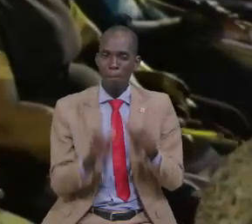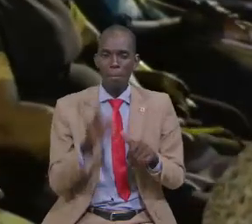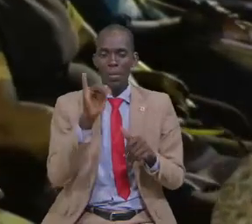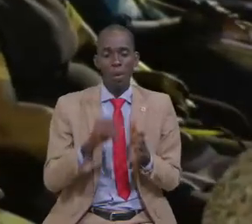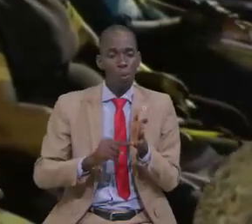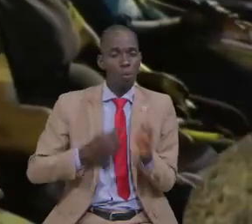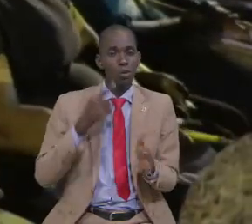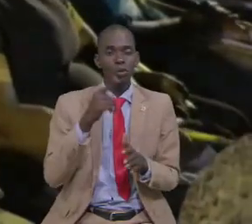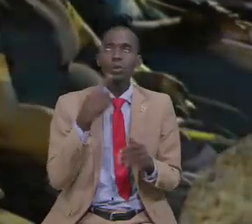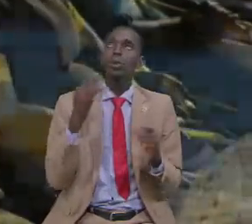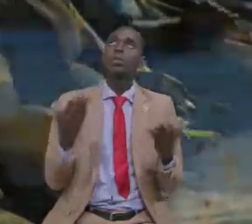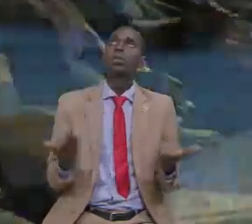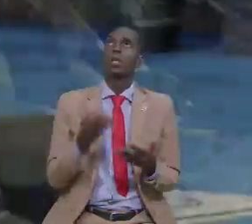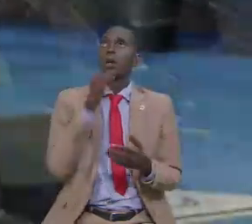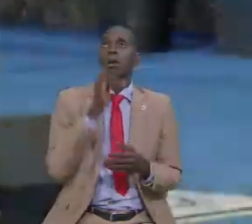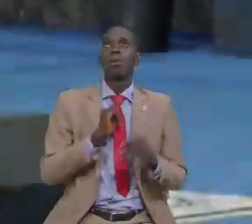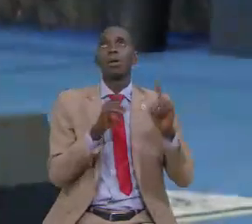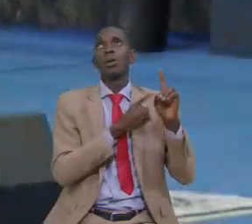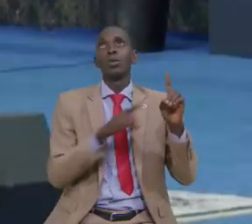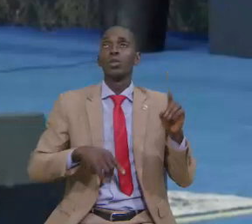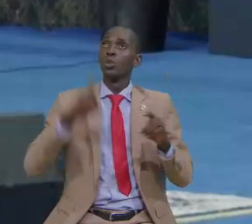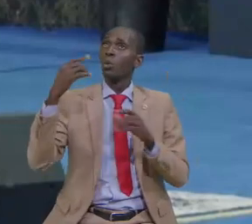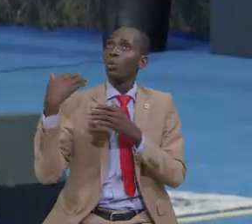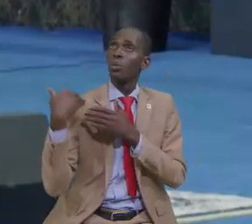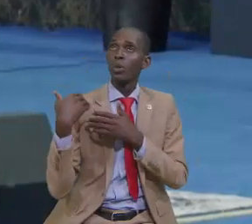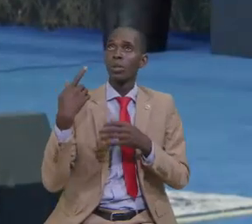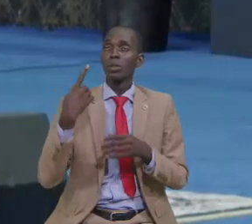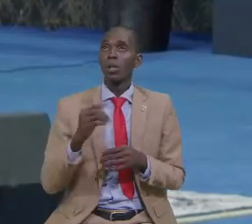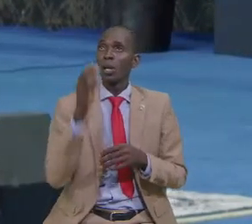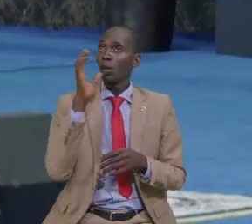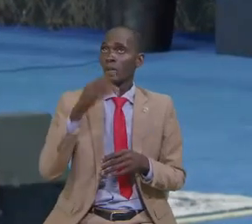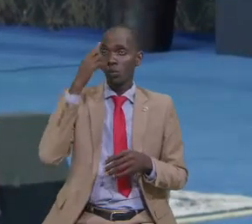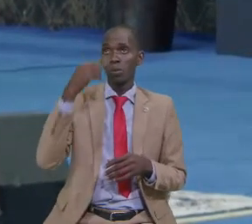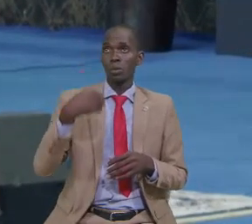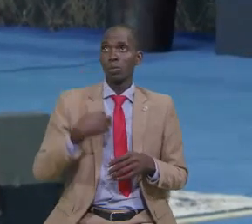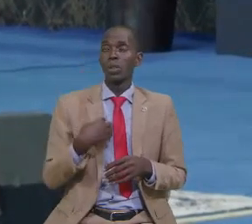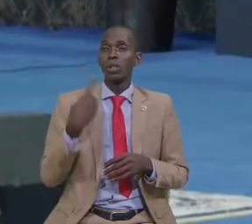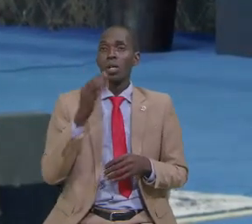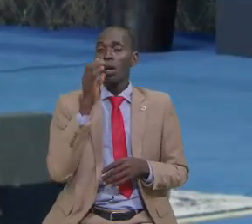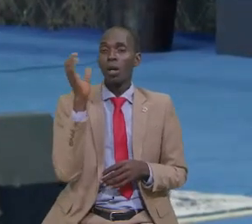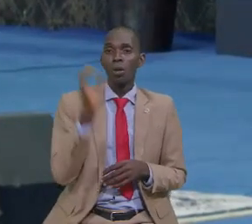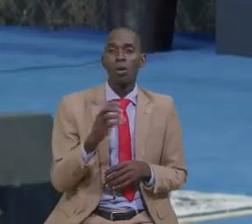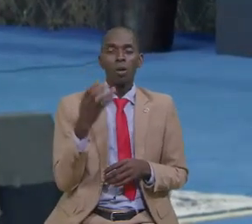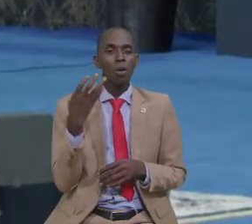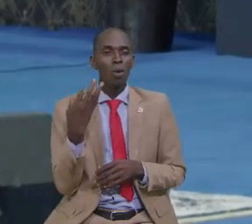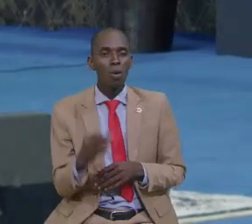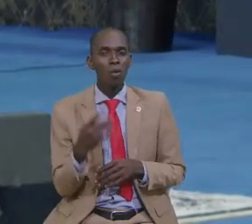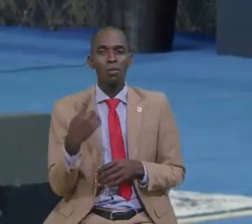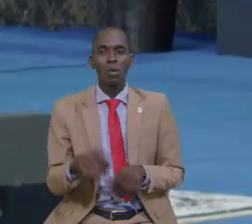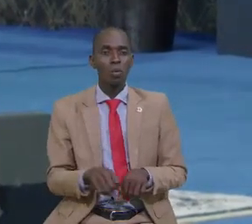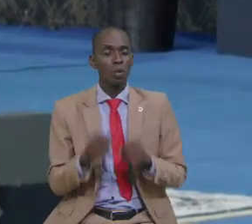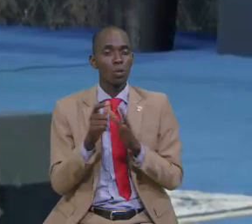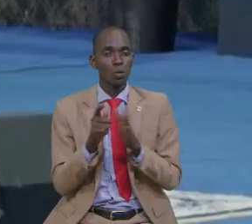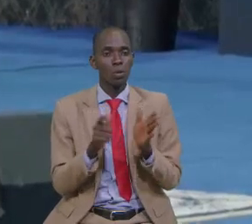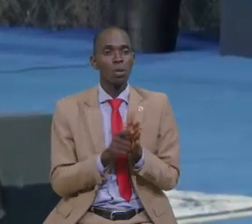here are my Lord your body curse for me the curse of the broken Lord be made that cause for